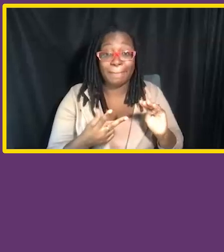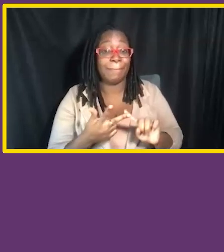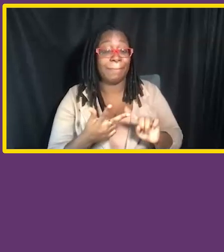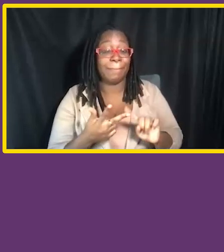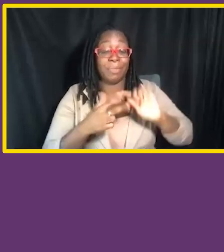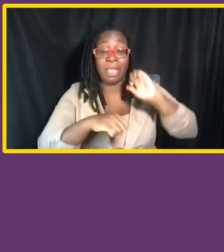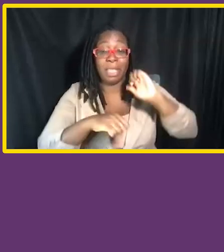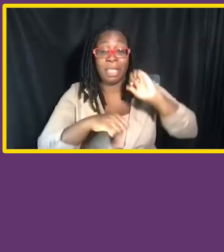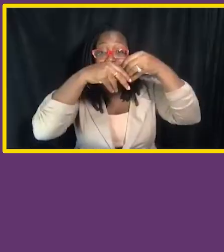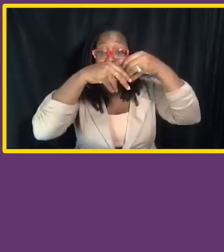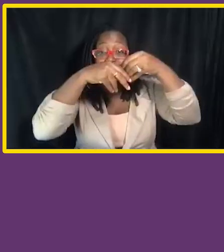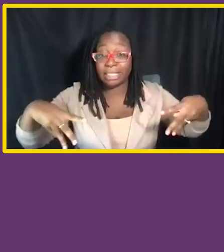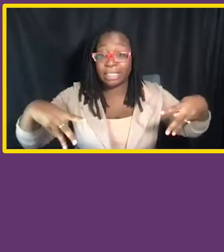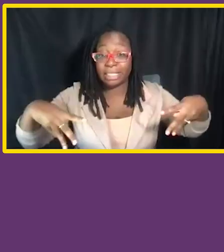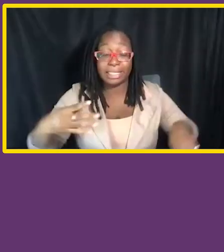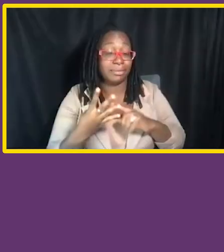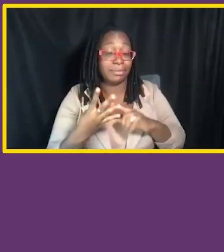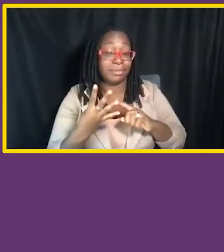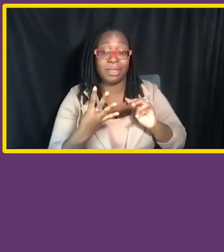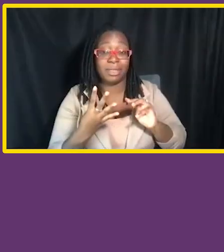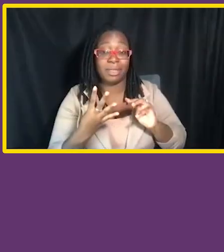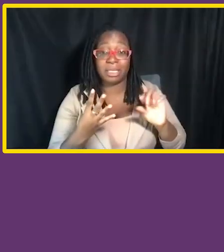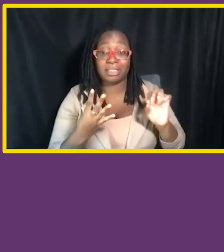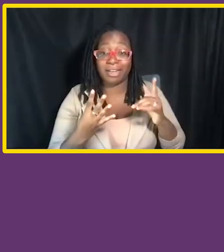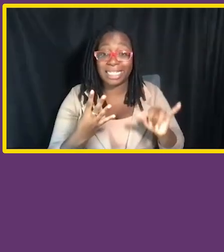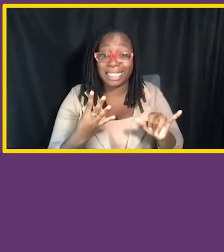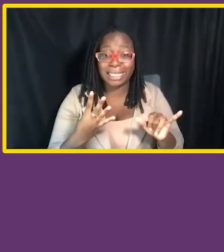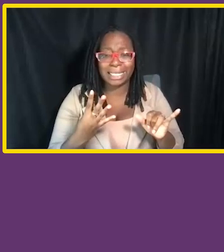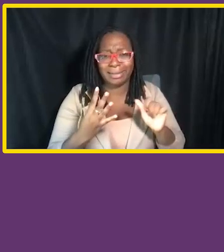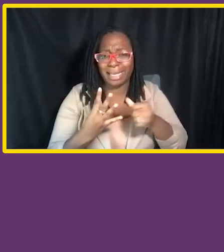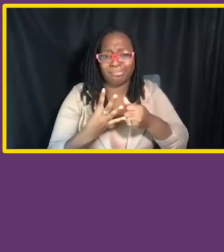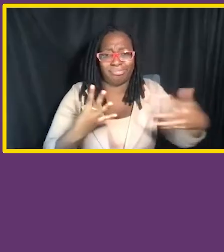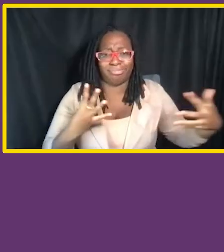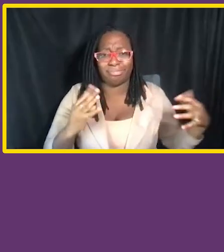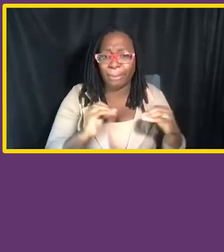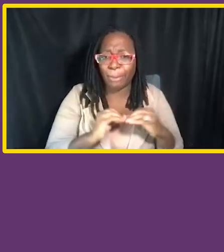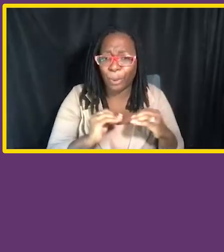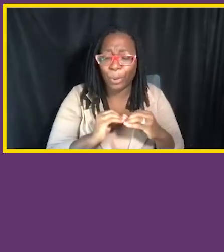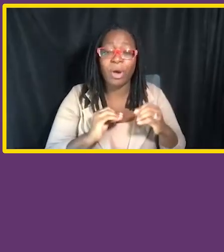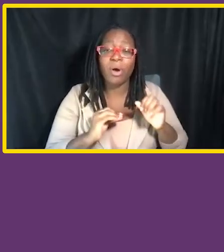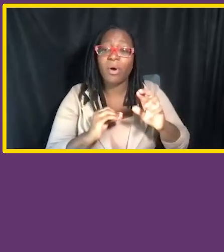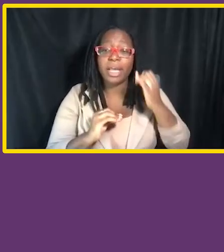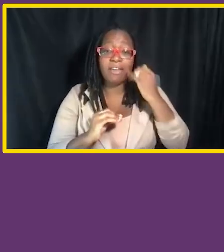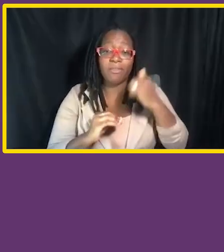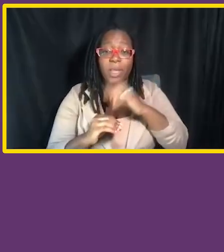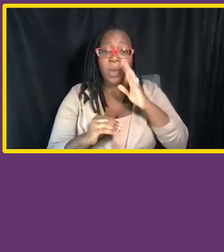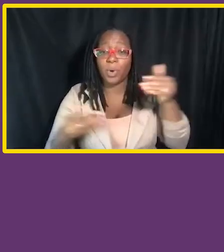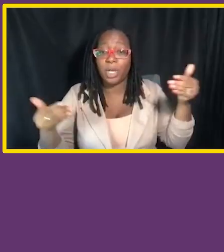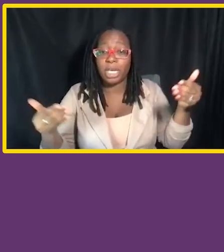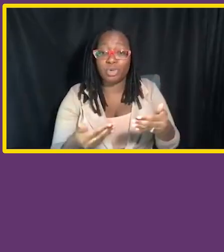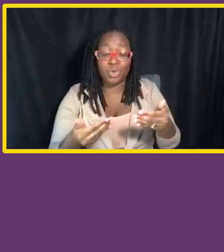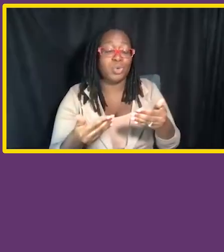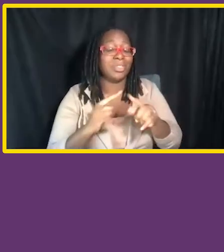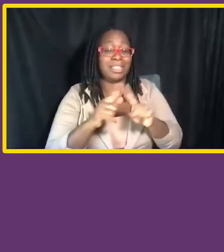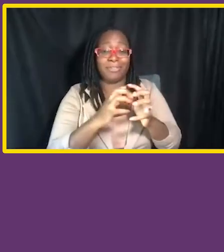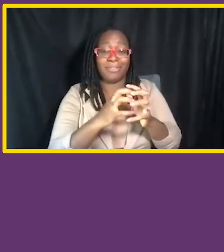that. And then obviously, if we were to introduce even more intersectional identities, what would it be to be a Black trans woman? What would it